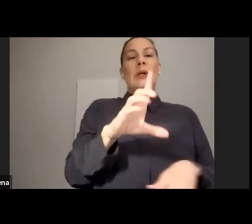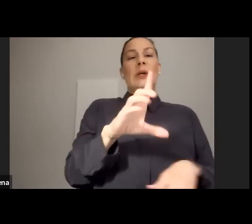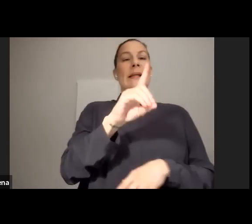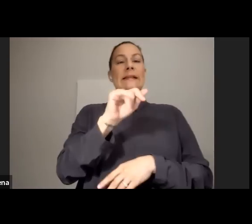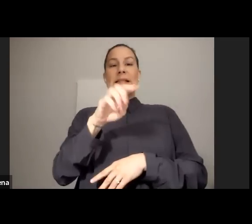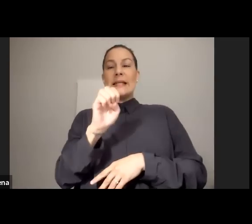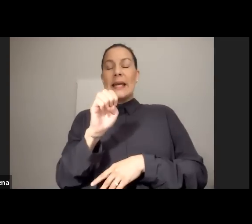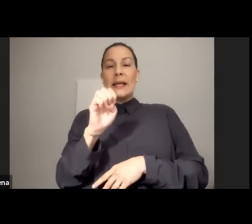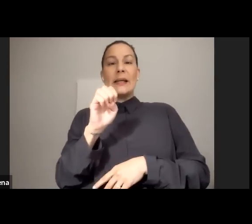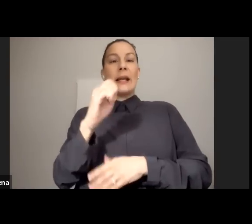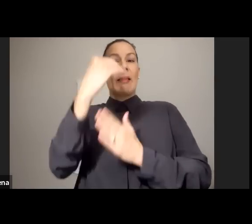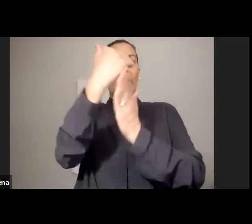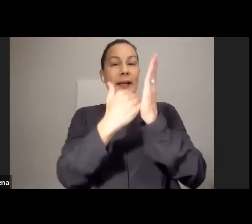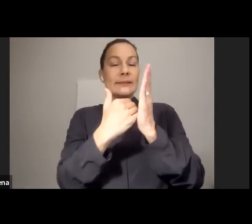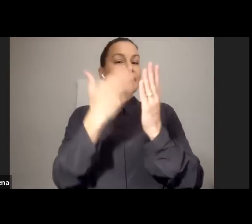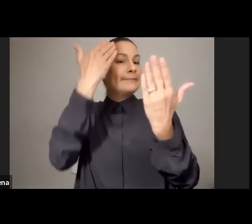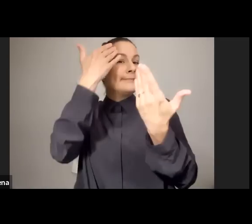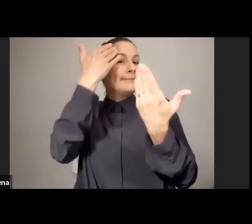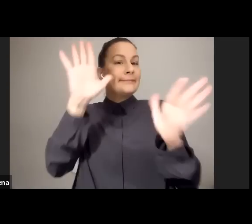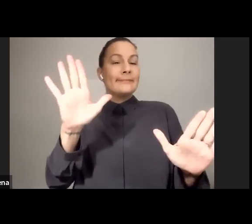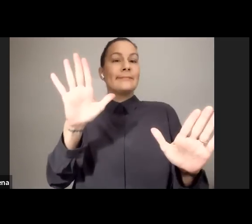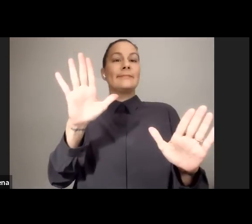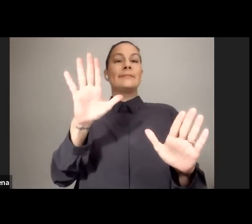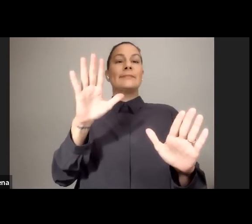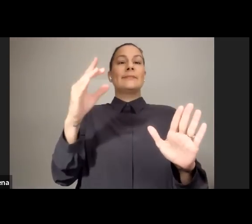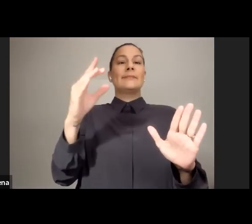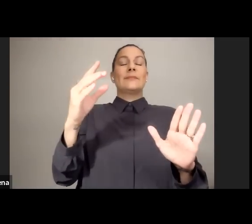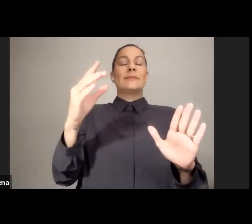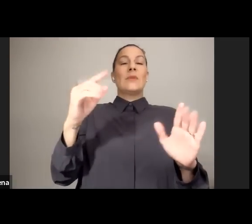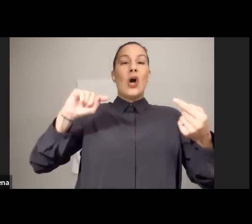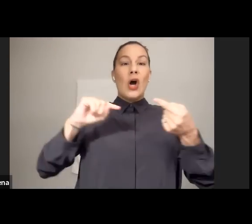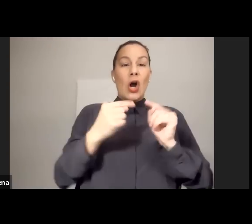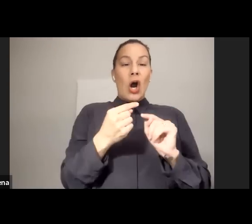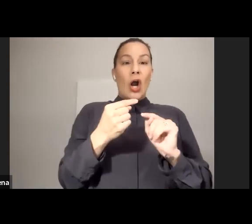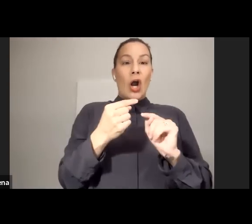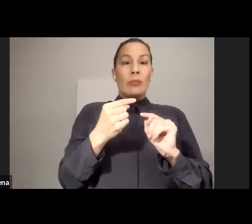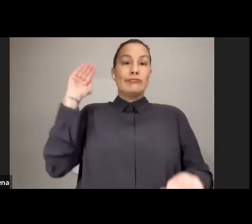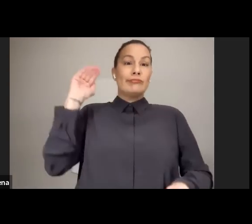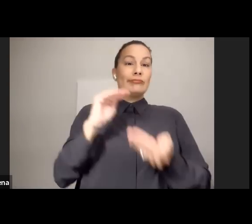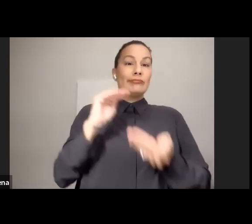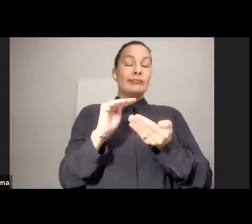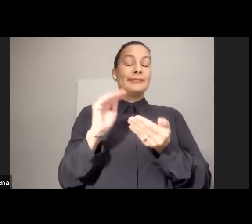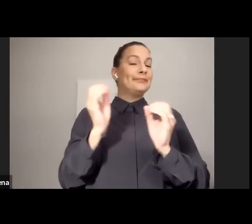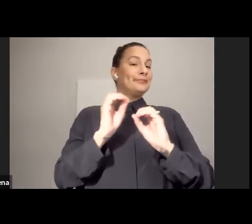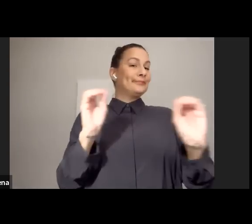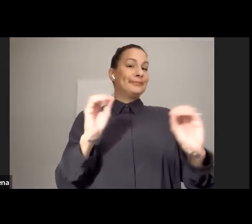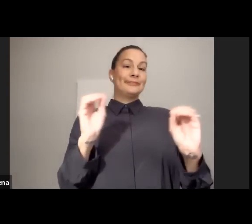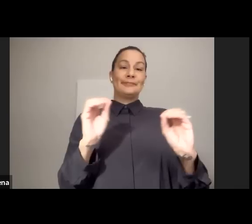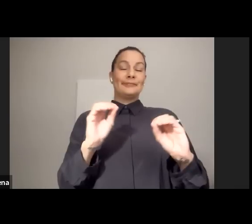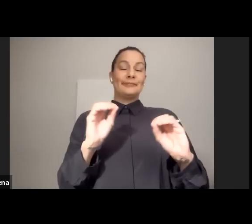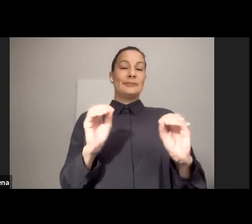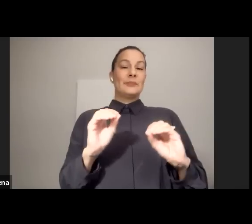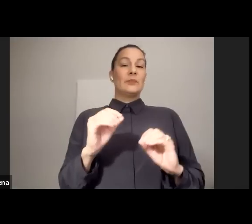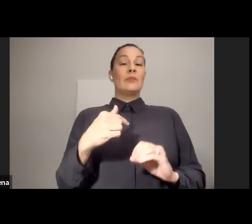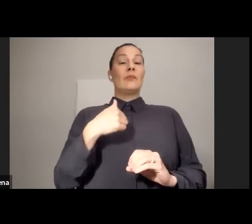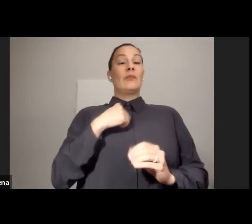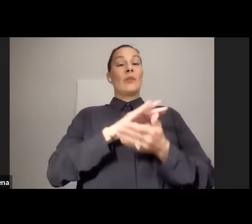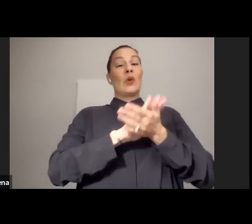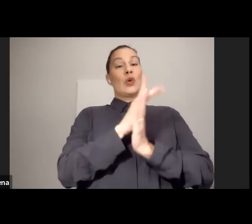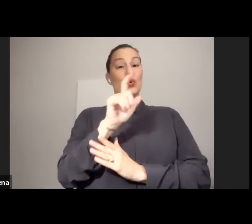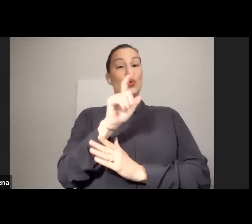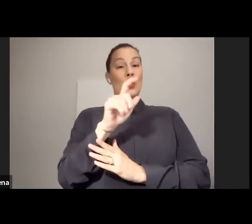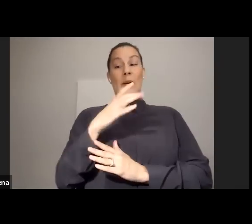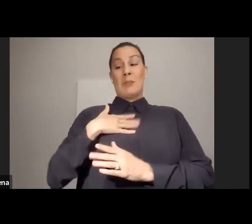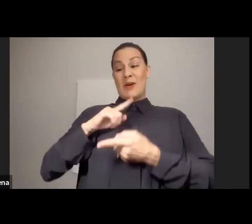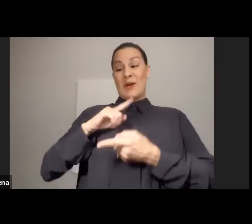I traded sex in order to live, and I worked alone. And then when I was 21, my friend Bella started working too, and she